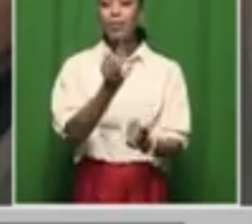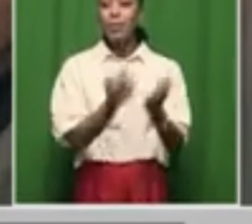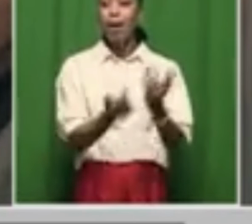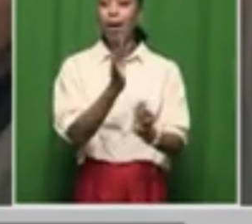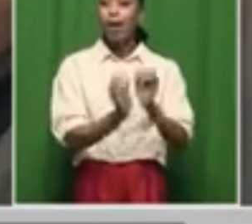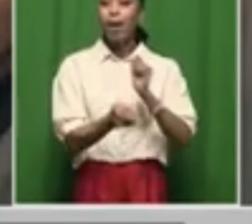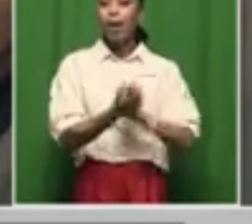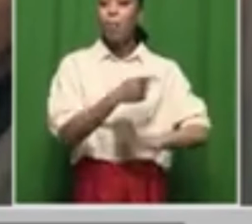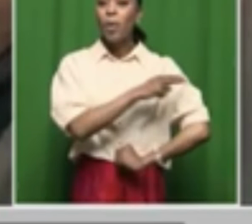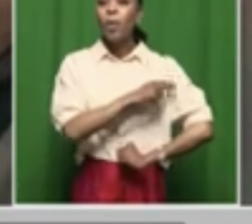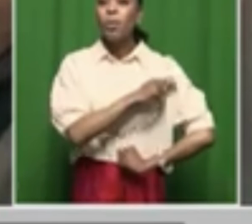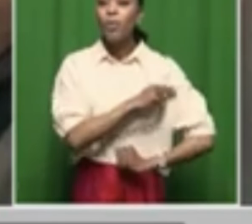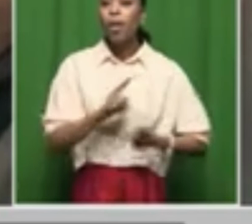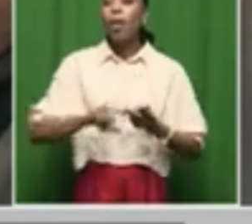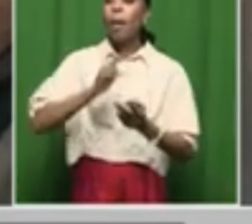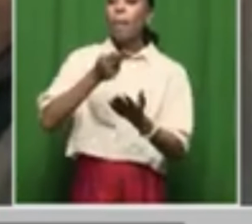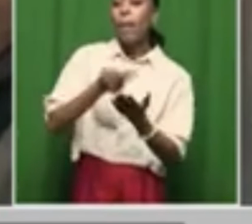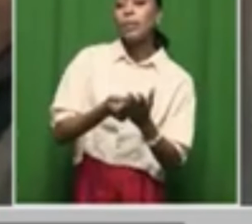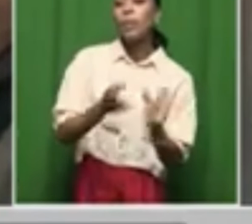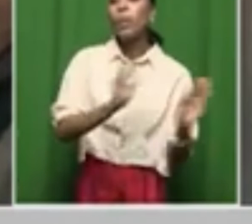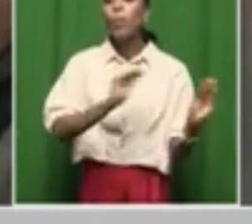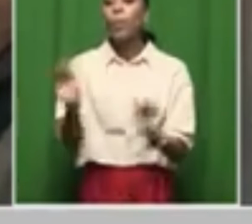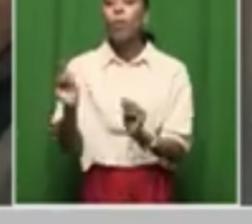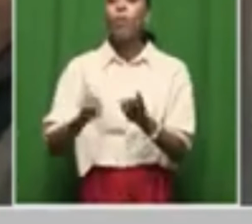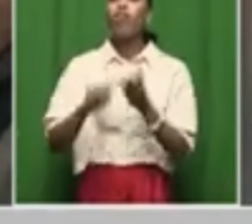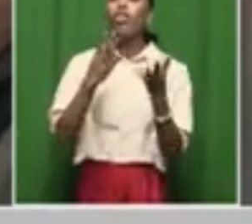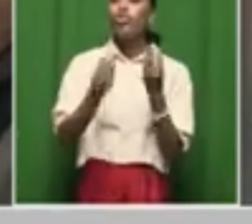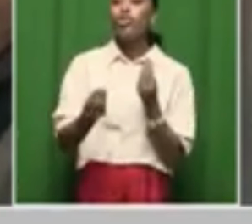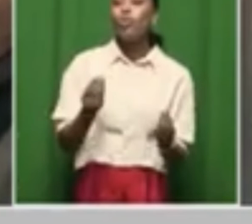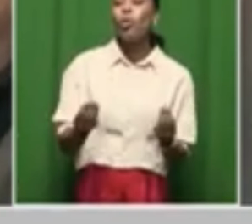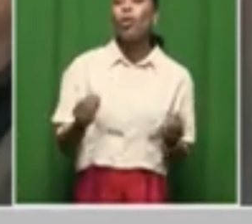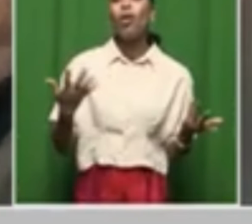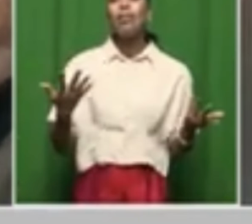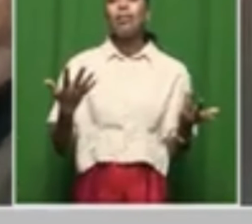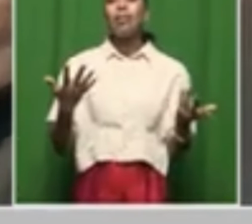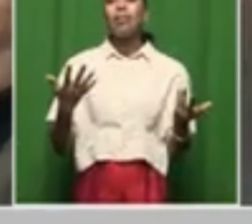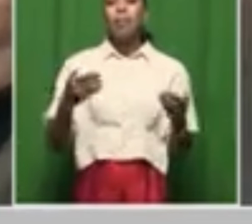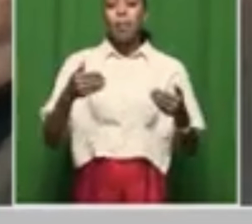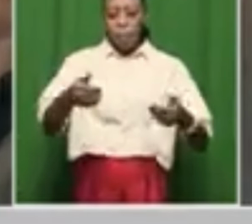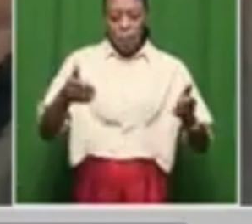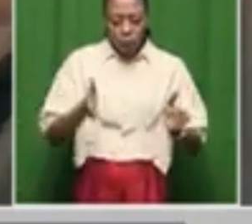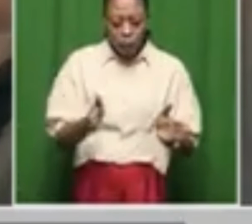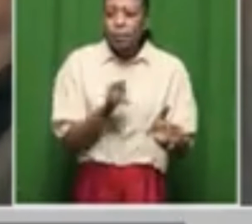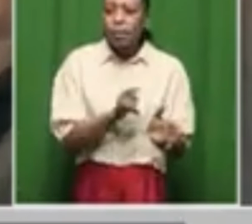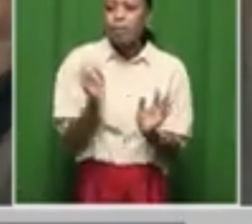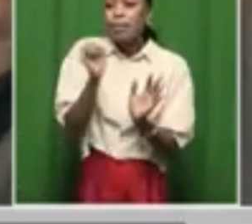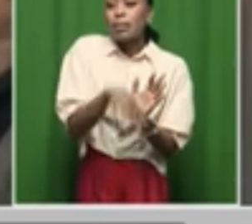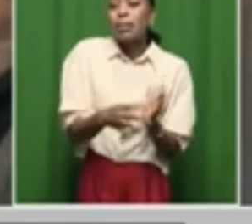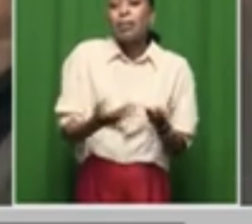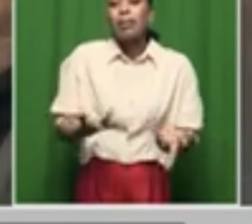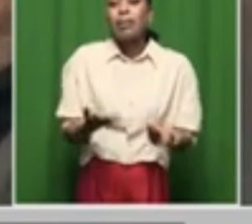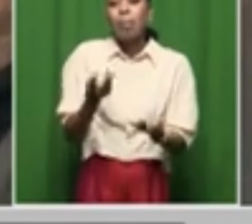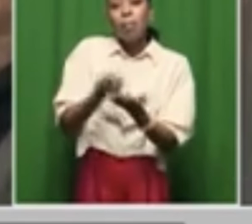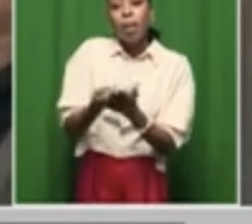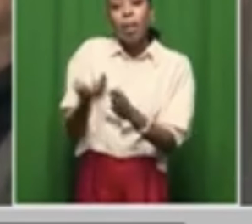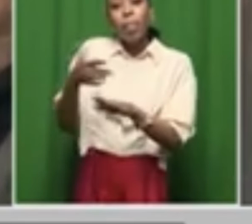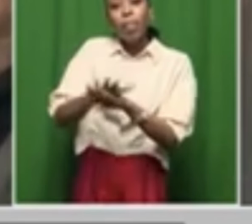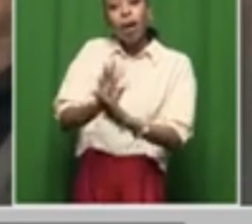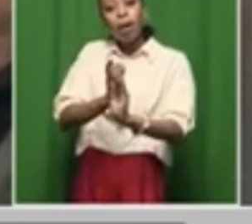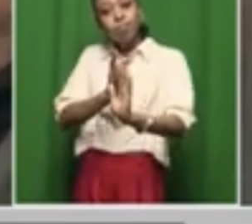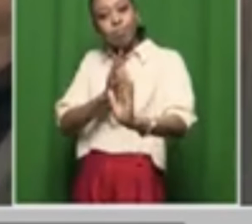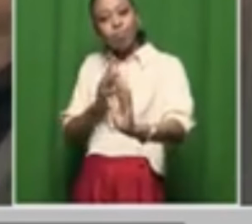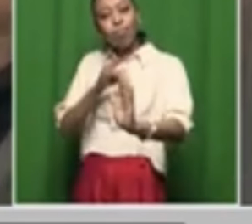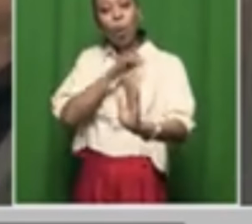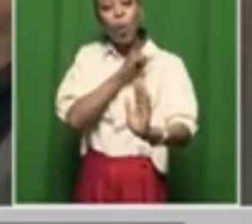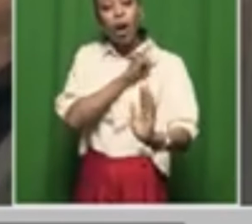hospitals, patients having to be removed, children being held in cardboard boxes. Patients dying in queues because